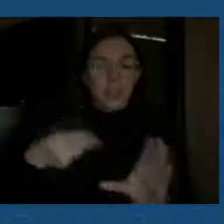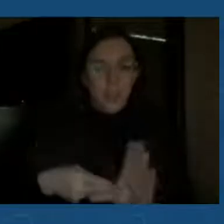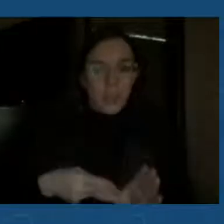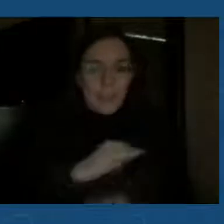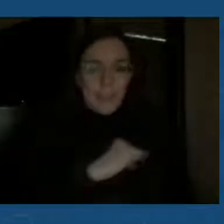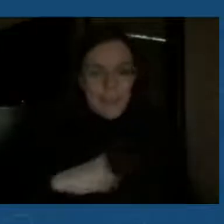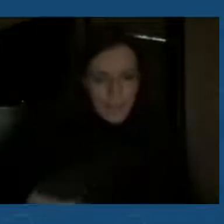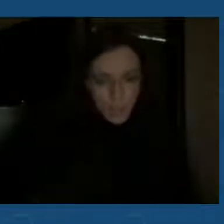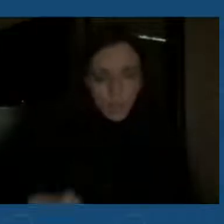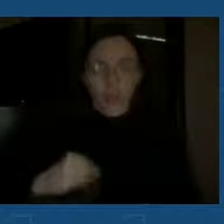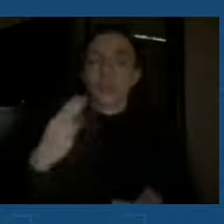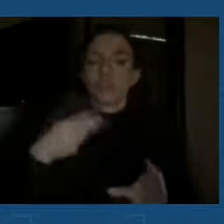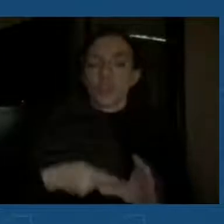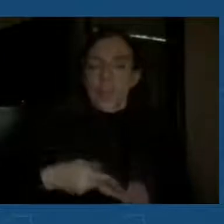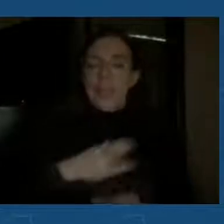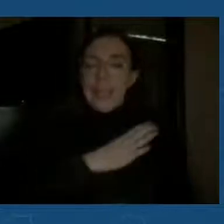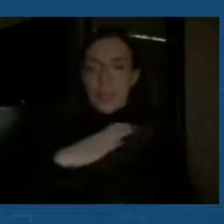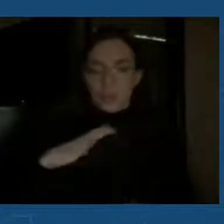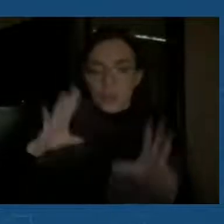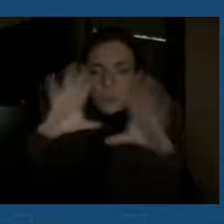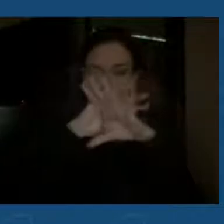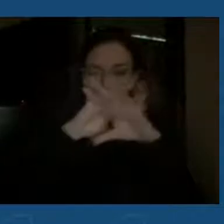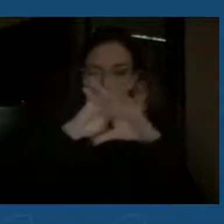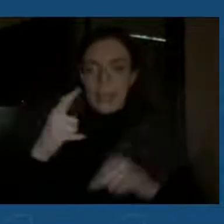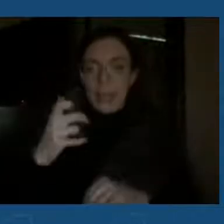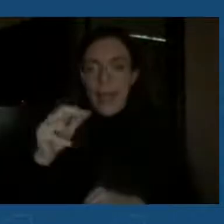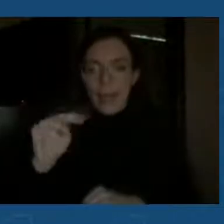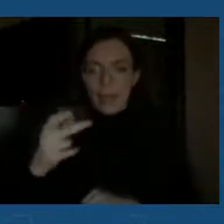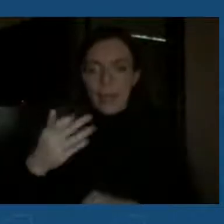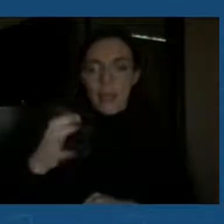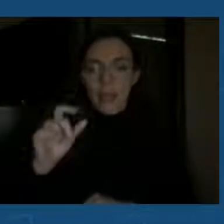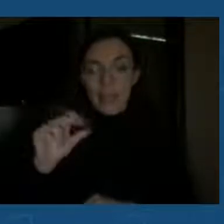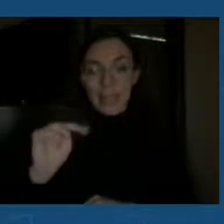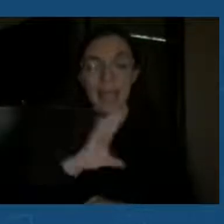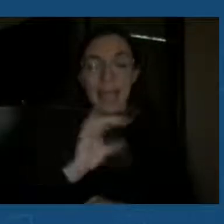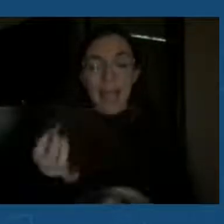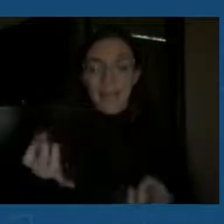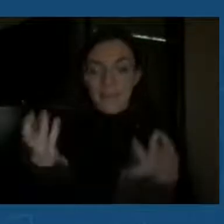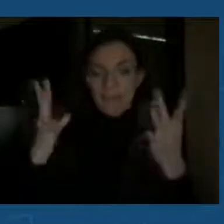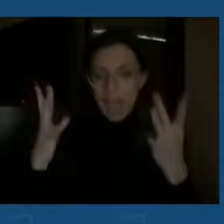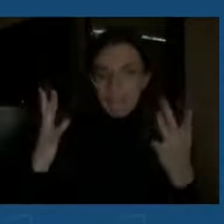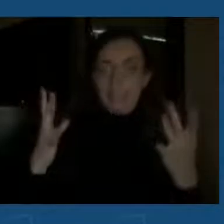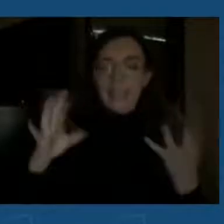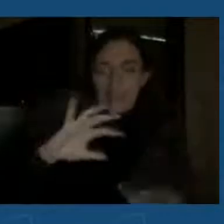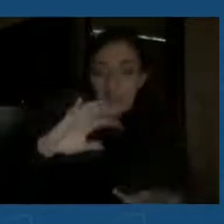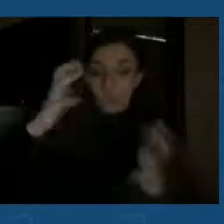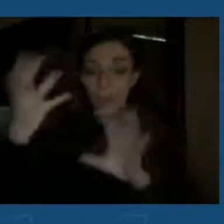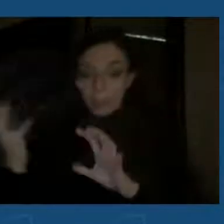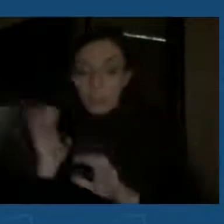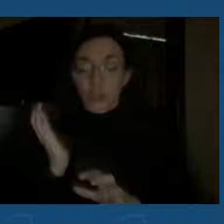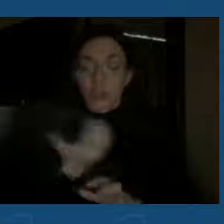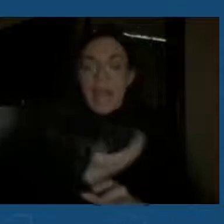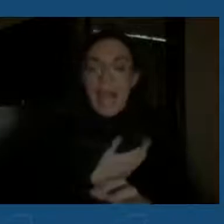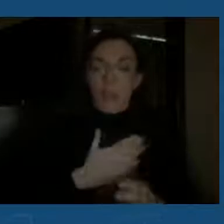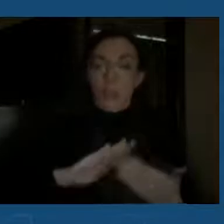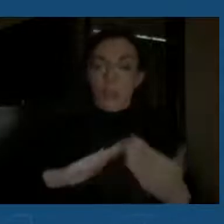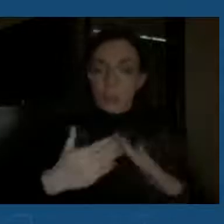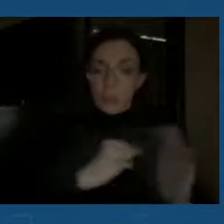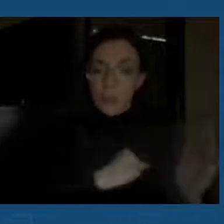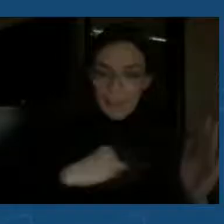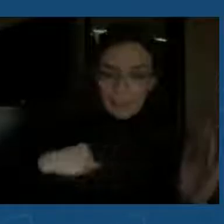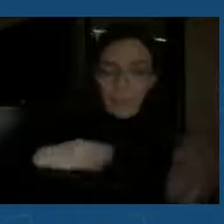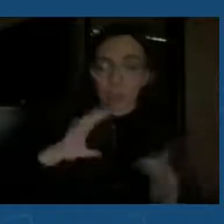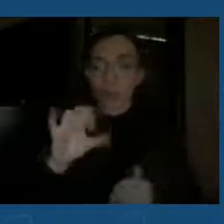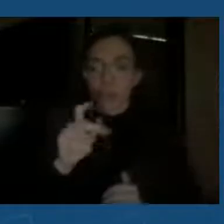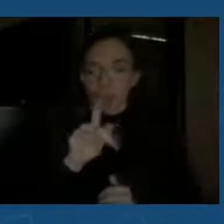President Helen Hudson, as well as violence interrupters, our community leaders, our clergy, our elected officials, all talking